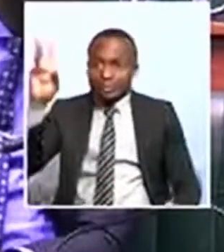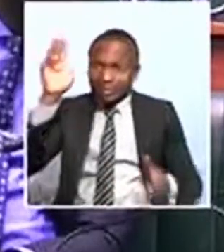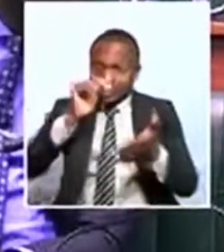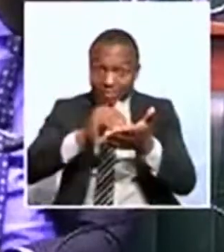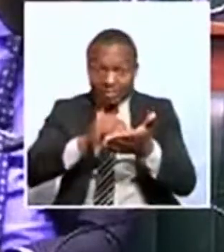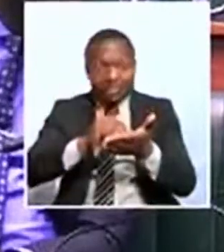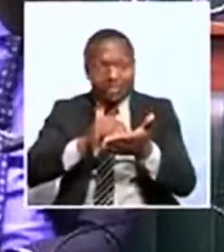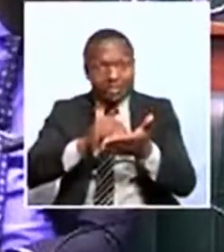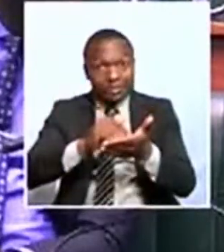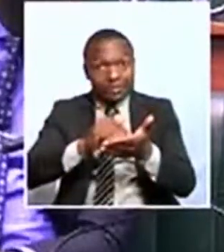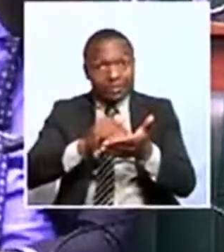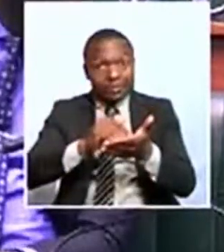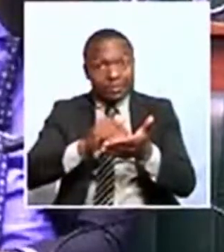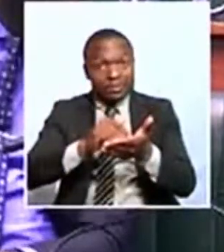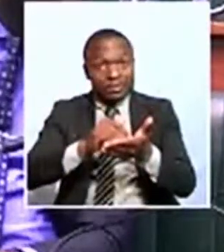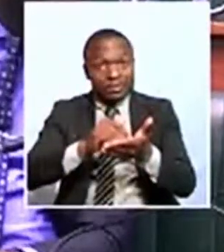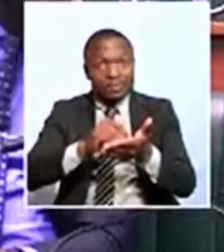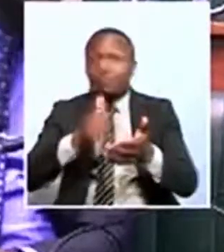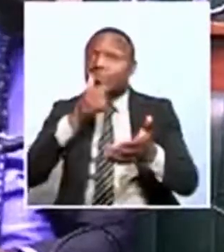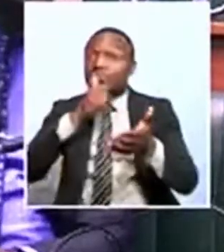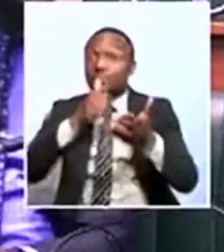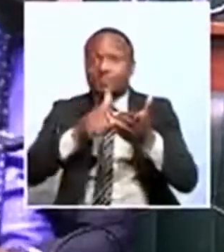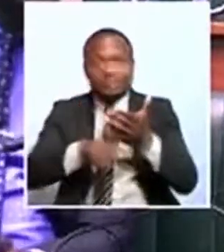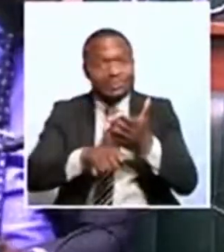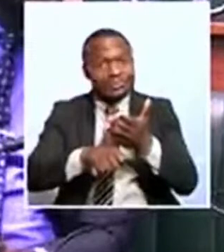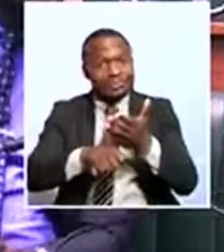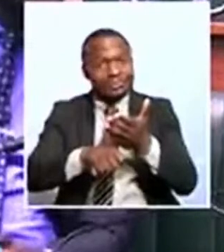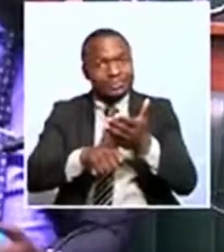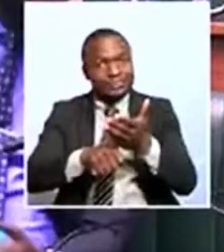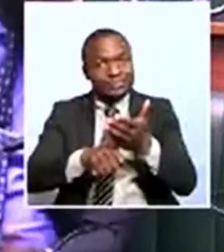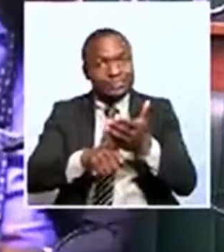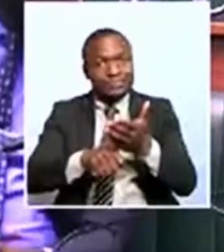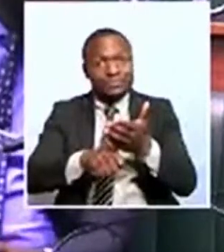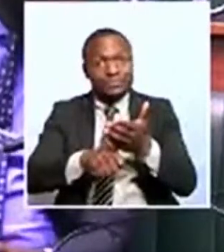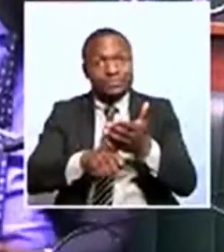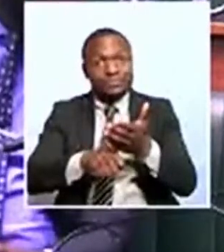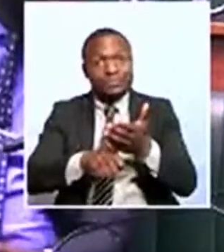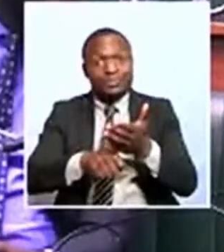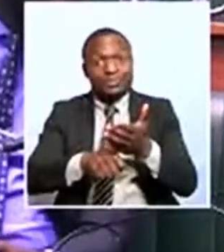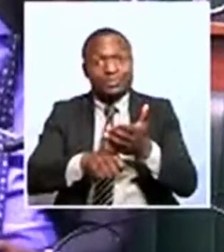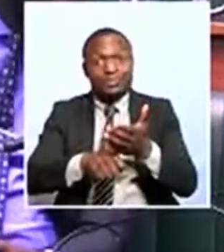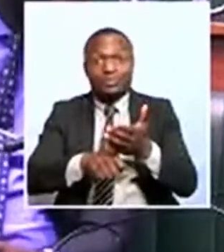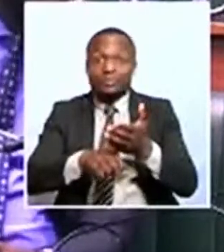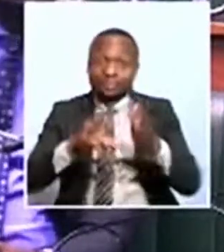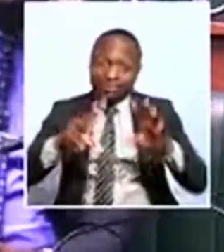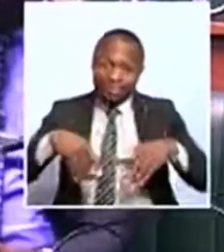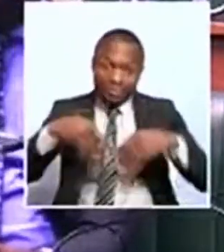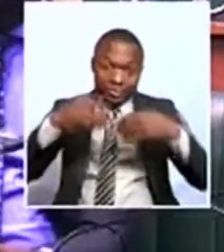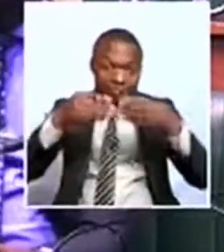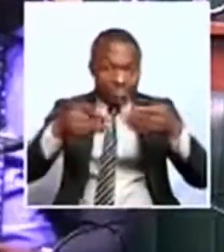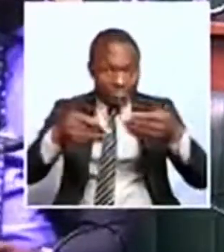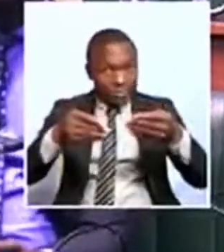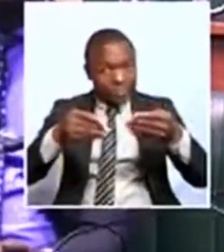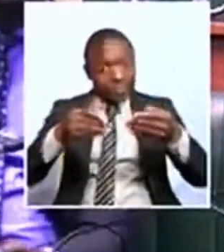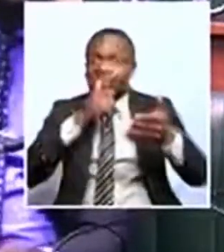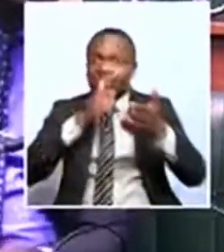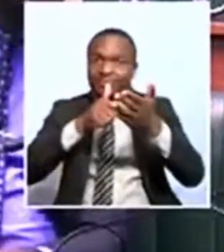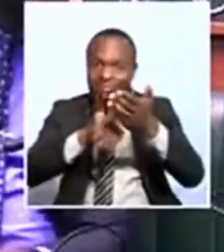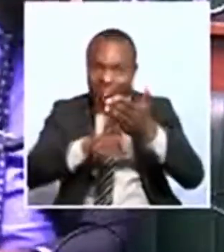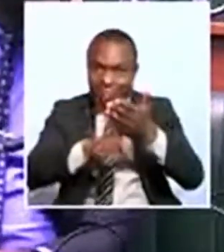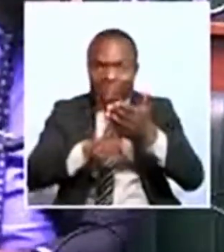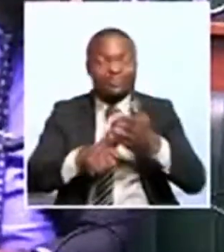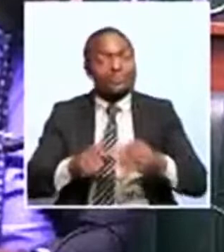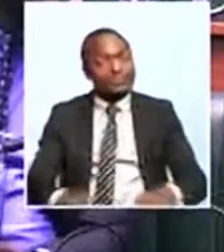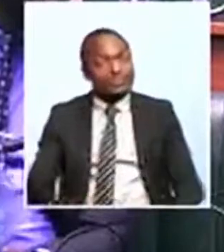given even letters. I think it's an invitation to treat or offer letters by Office